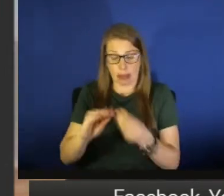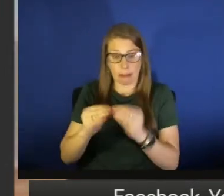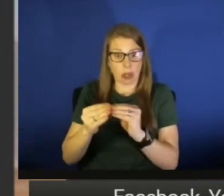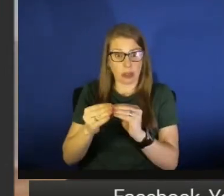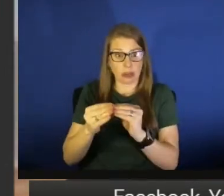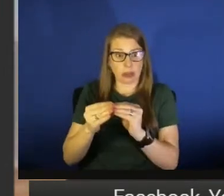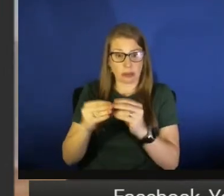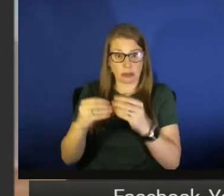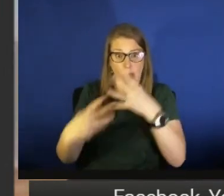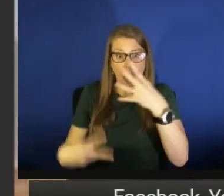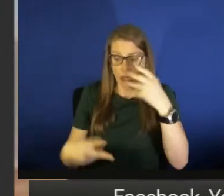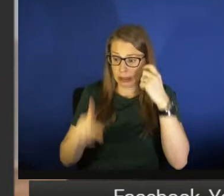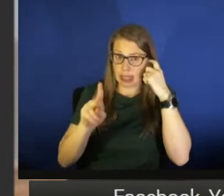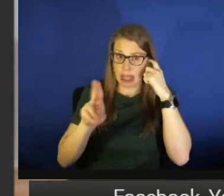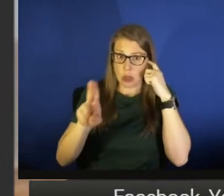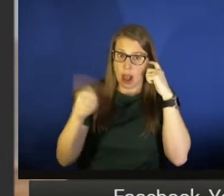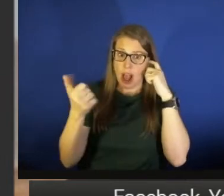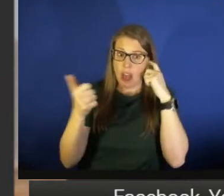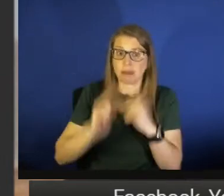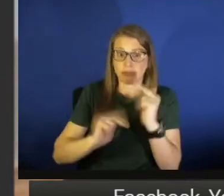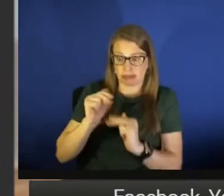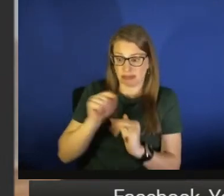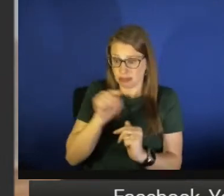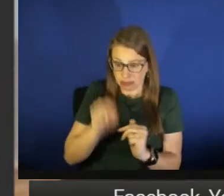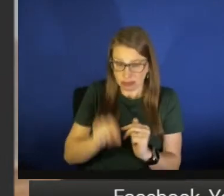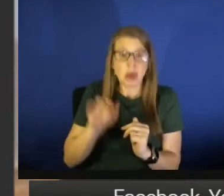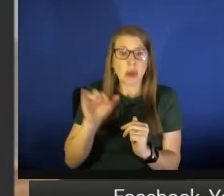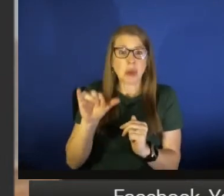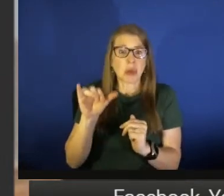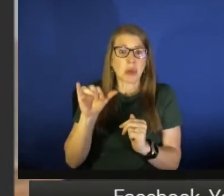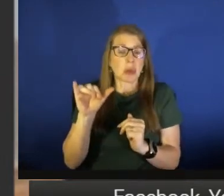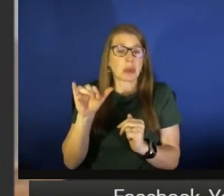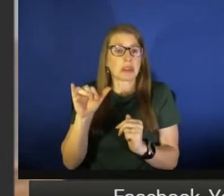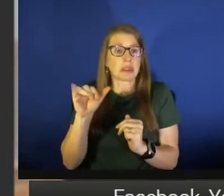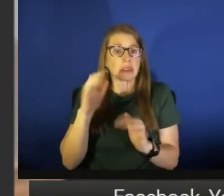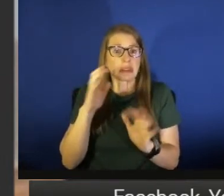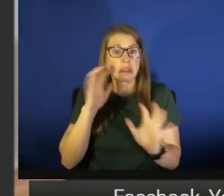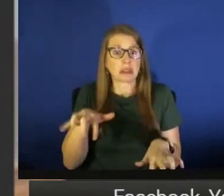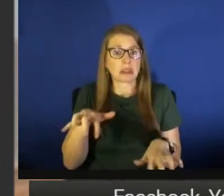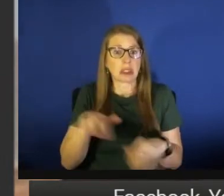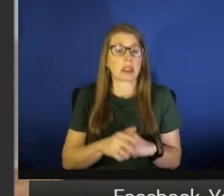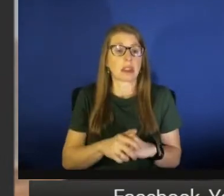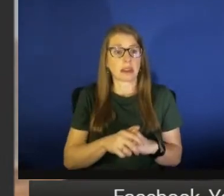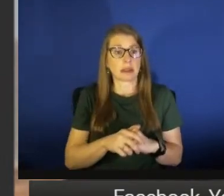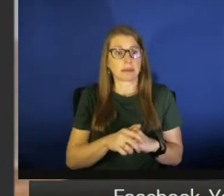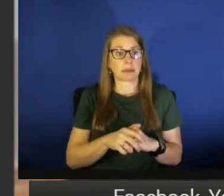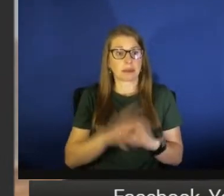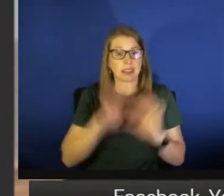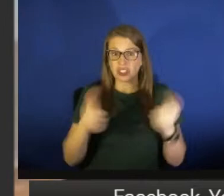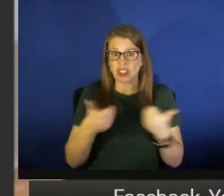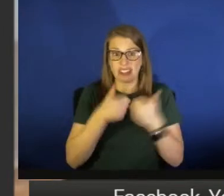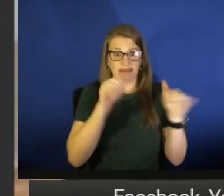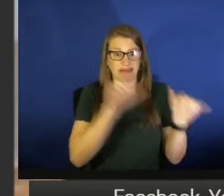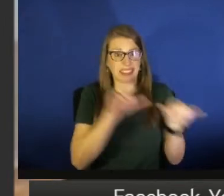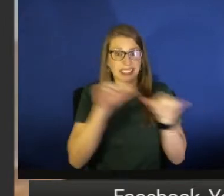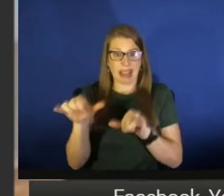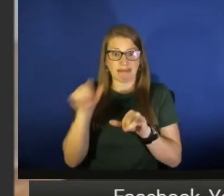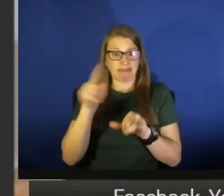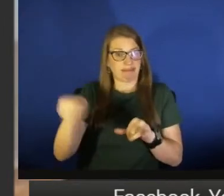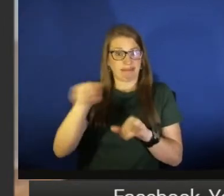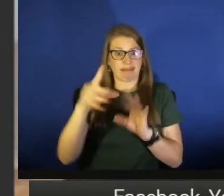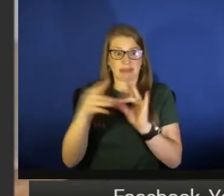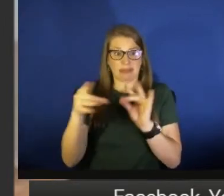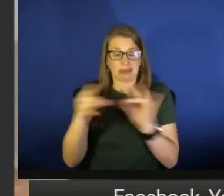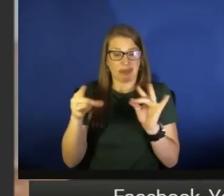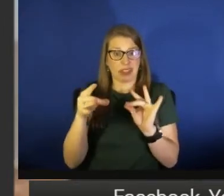at KU and other facilities. And we had the challenges that you guys all mentioned in your